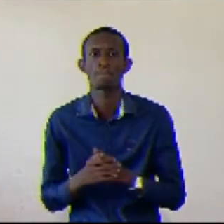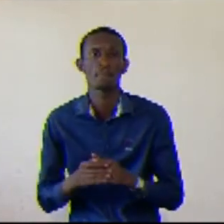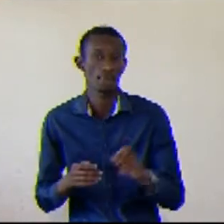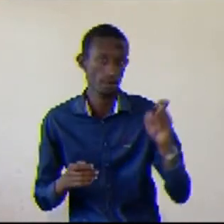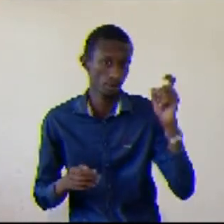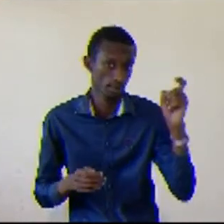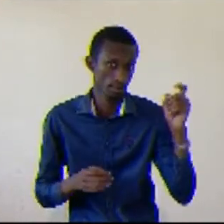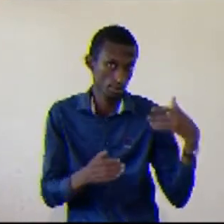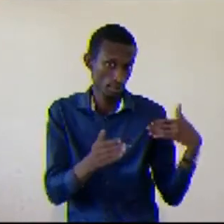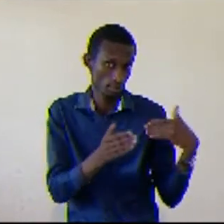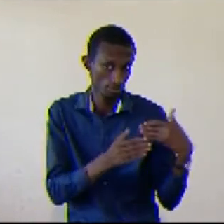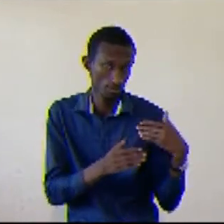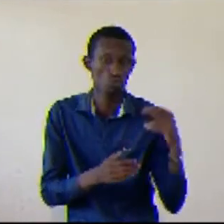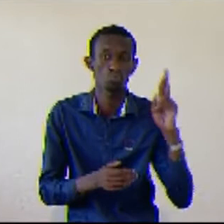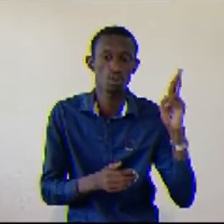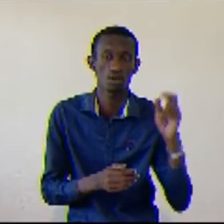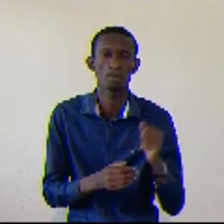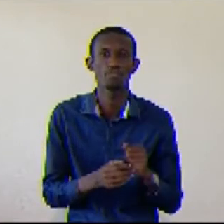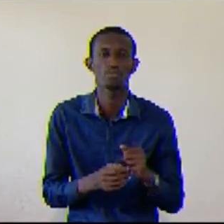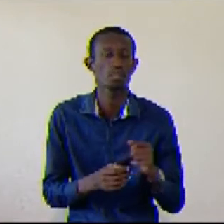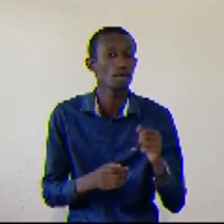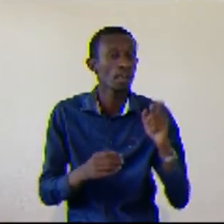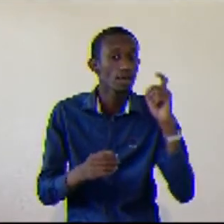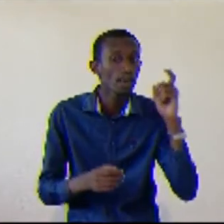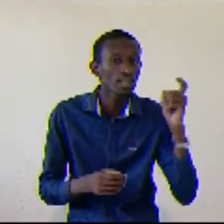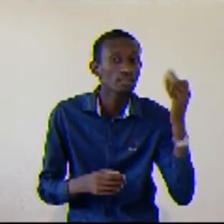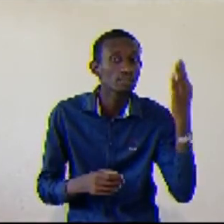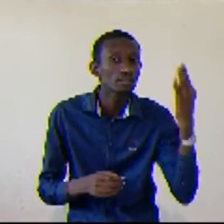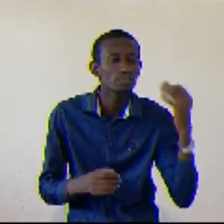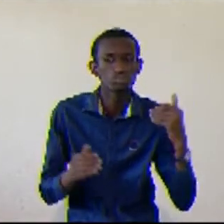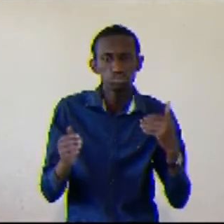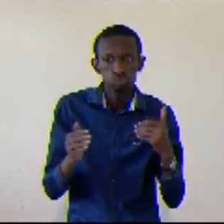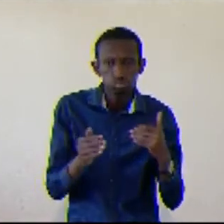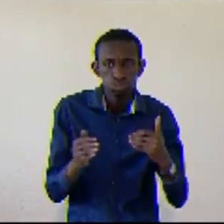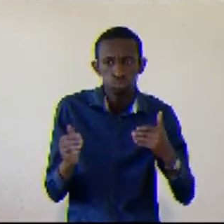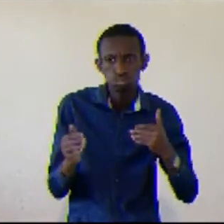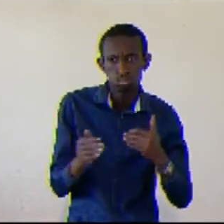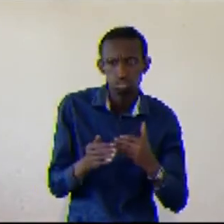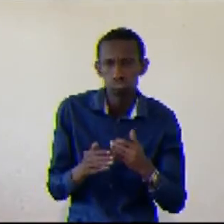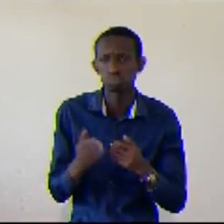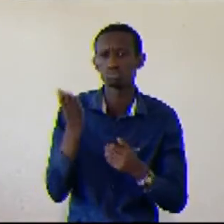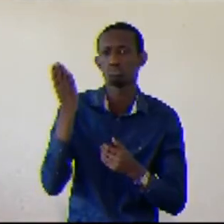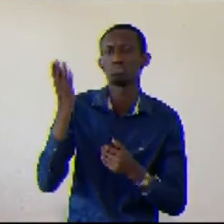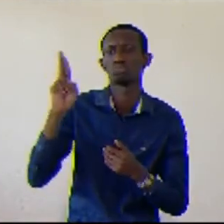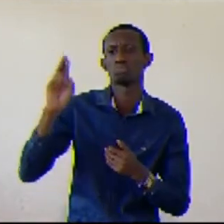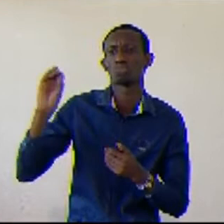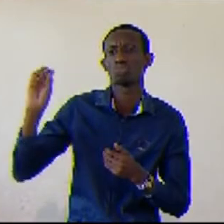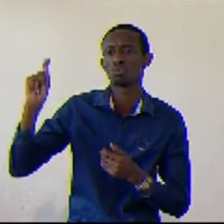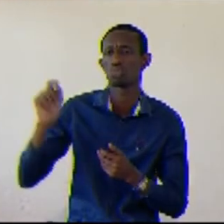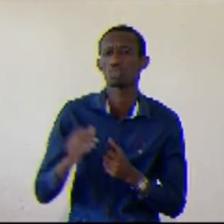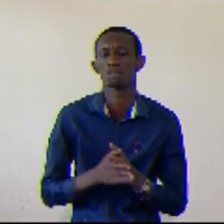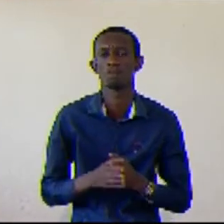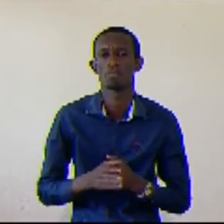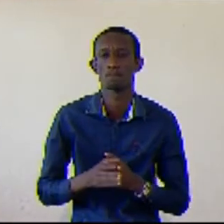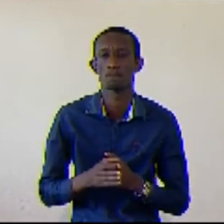R, x3 is closer and closer to this root, isn't it? Of course, the equation